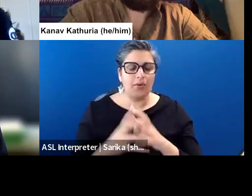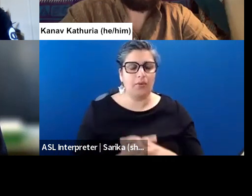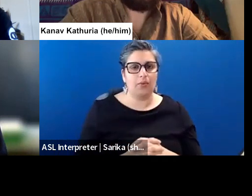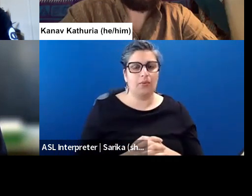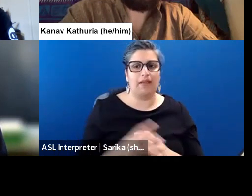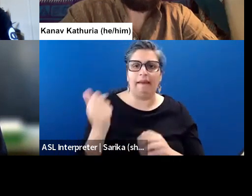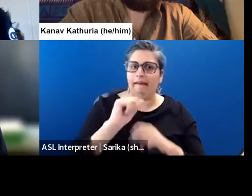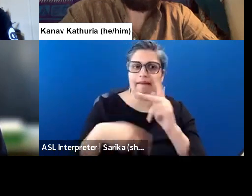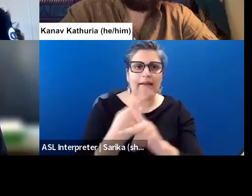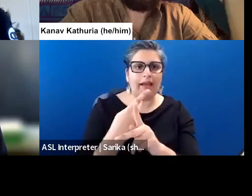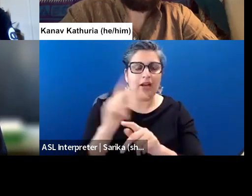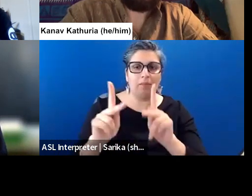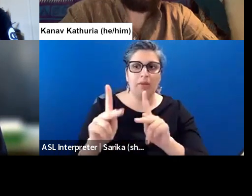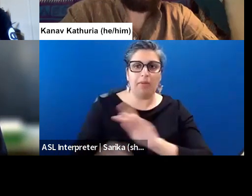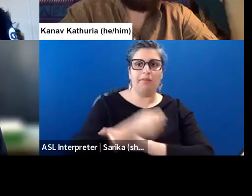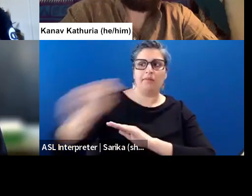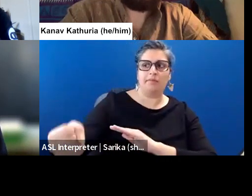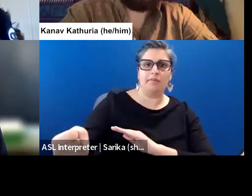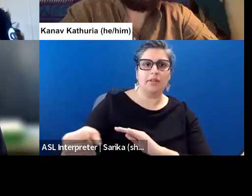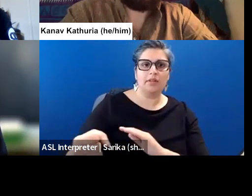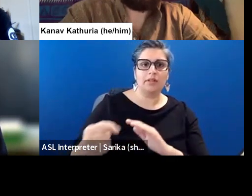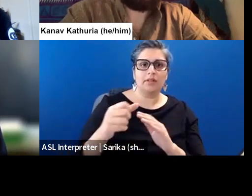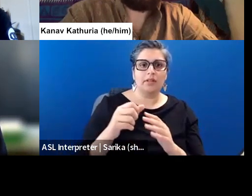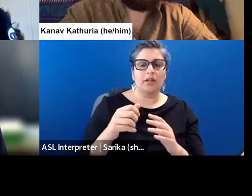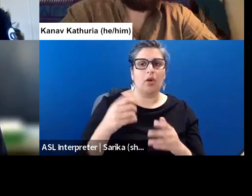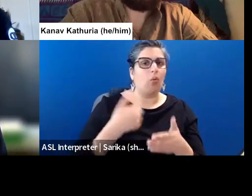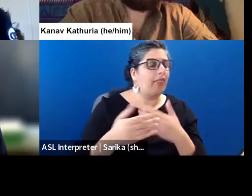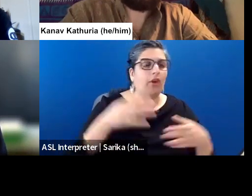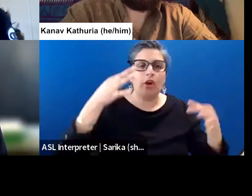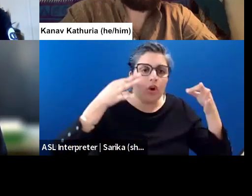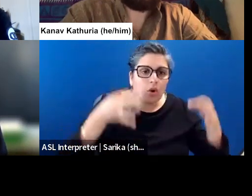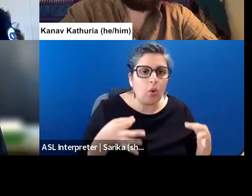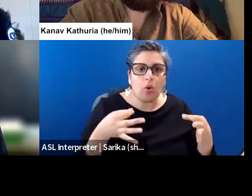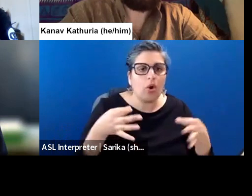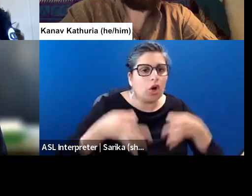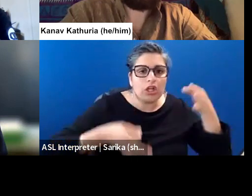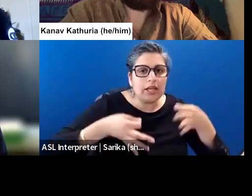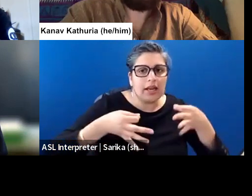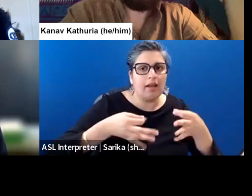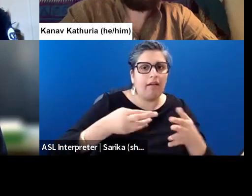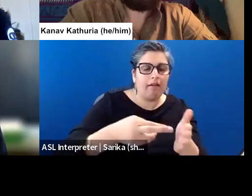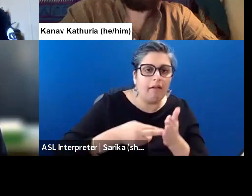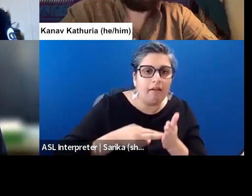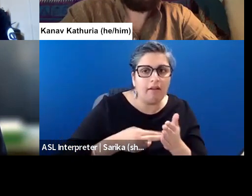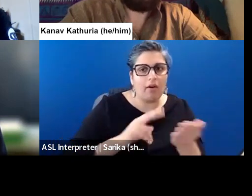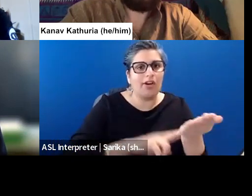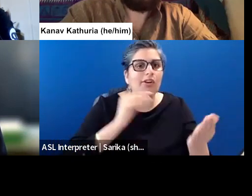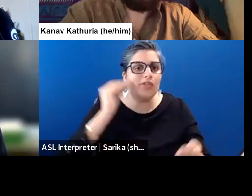any facilities where people are held against their will, whether it's, you know, court mandated residential drug treatment facilities or nursing homes